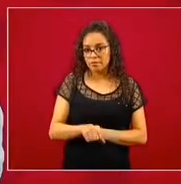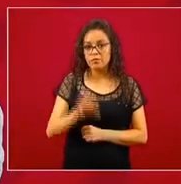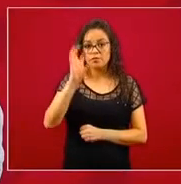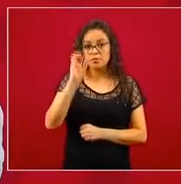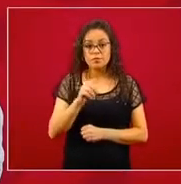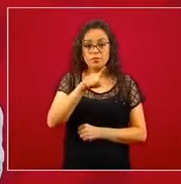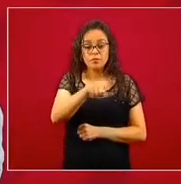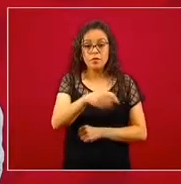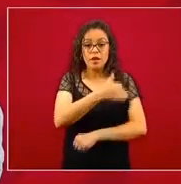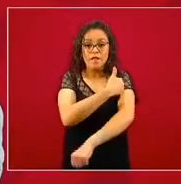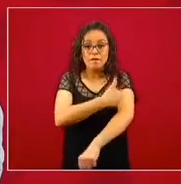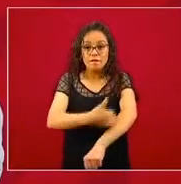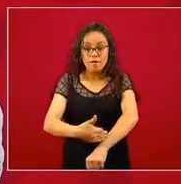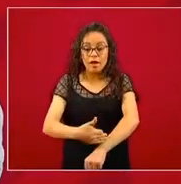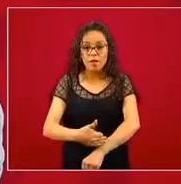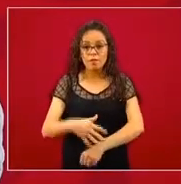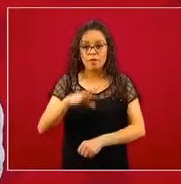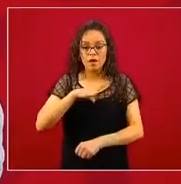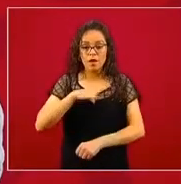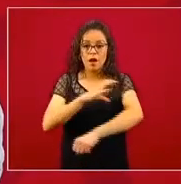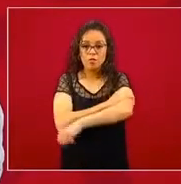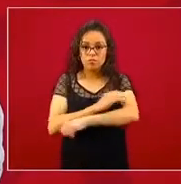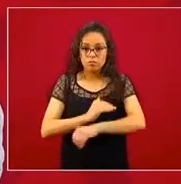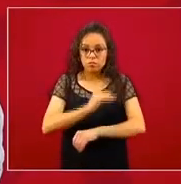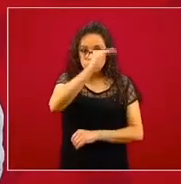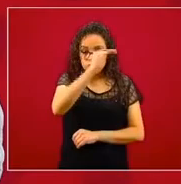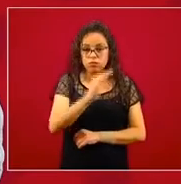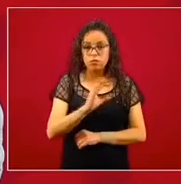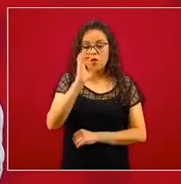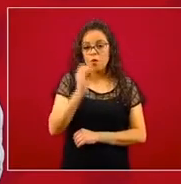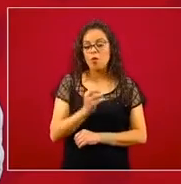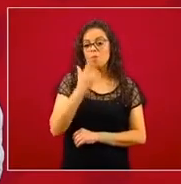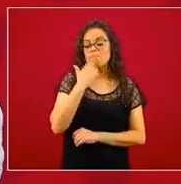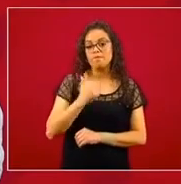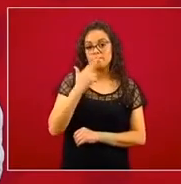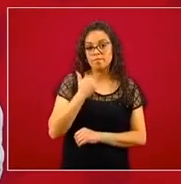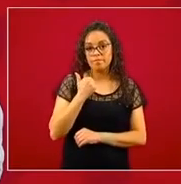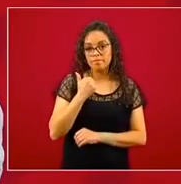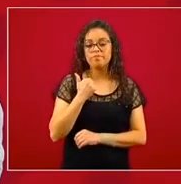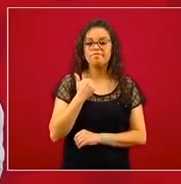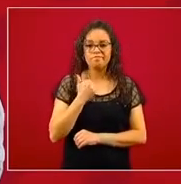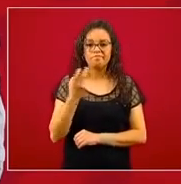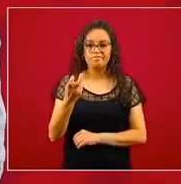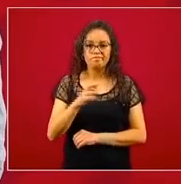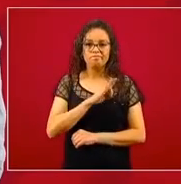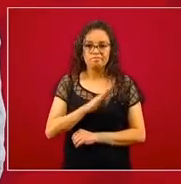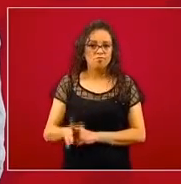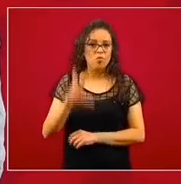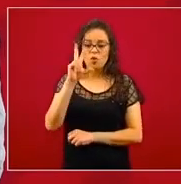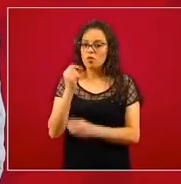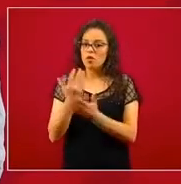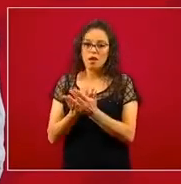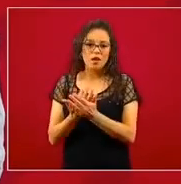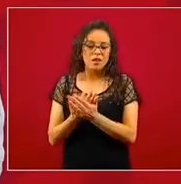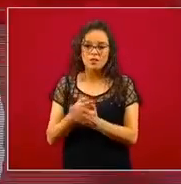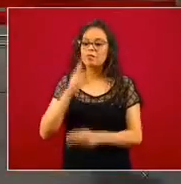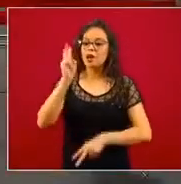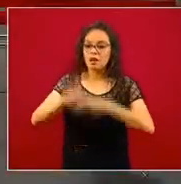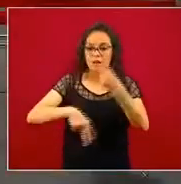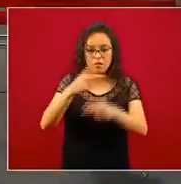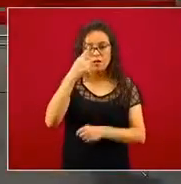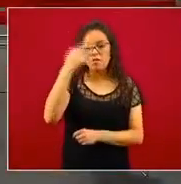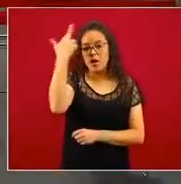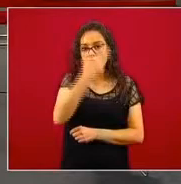overweight, if they have relatives with diabetes or hypertension, that's one more reason. And you shouldn't wait,